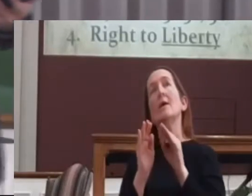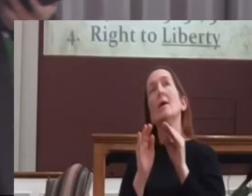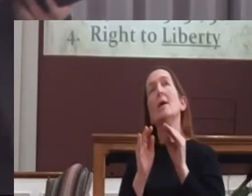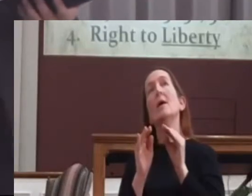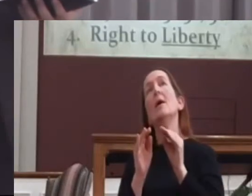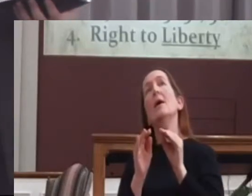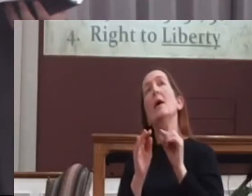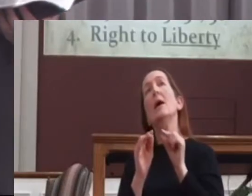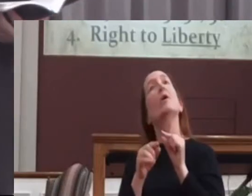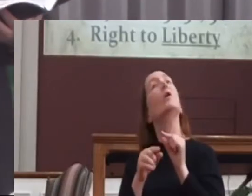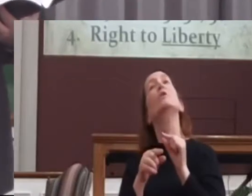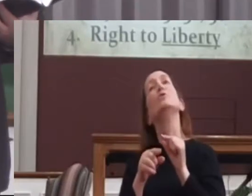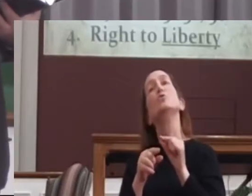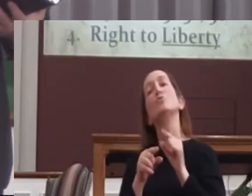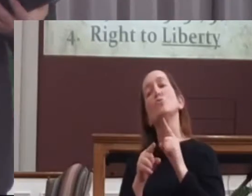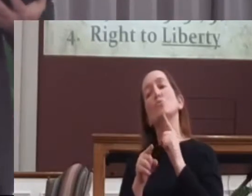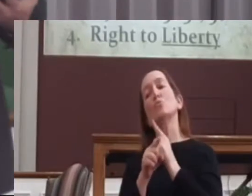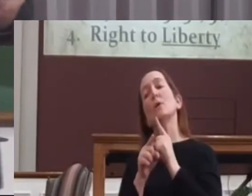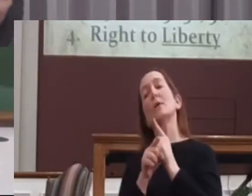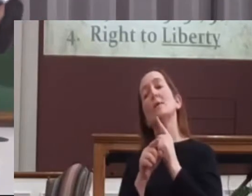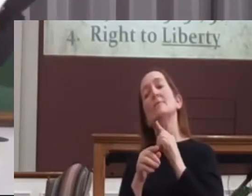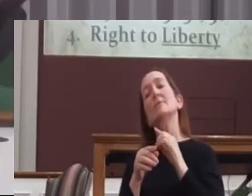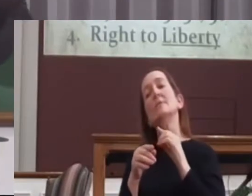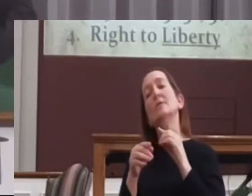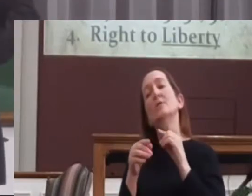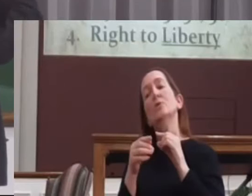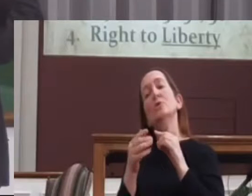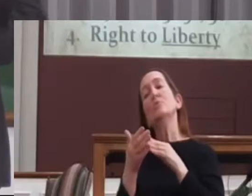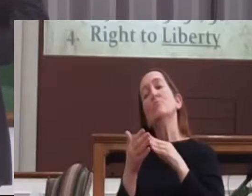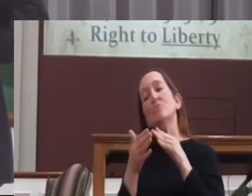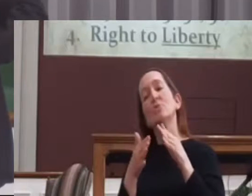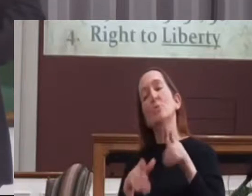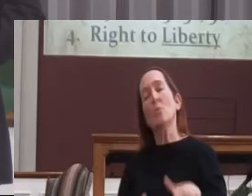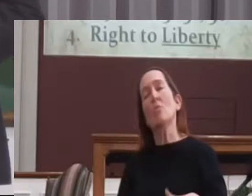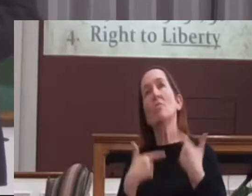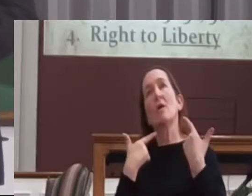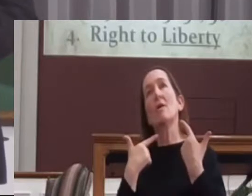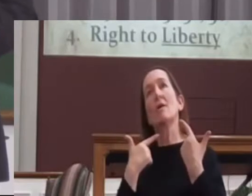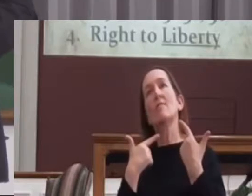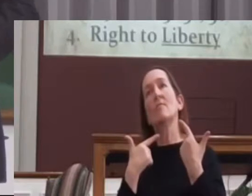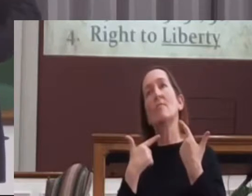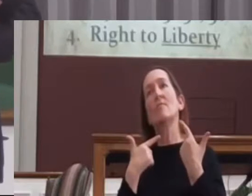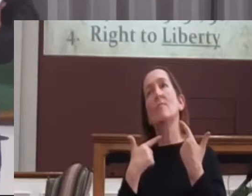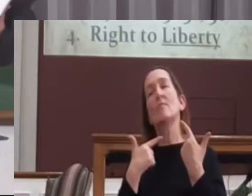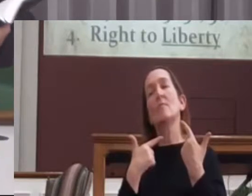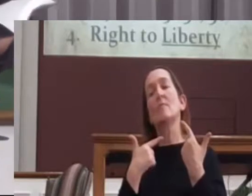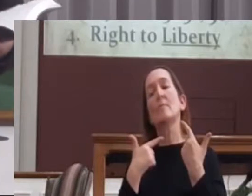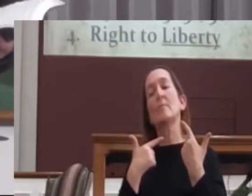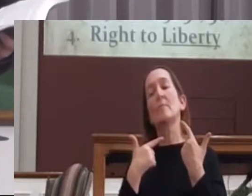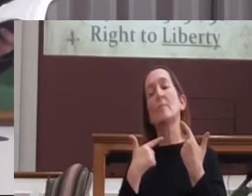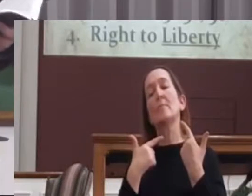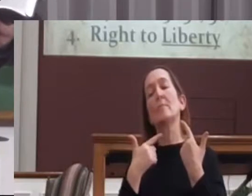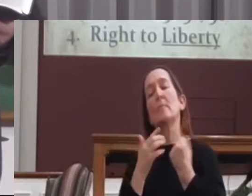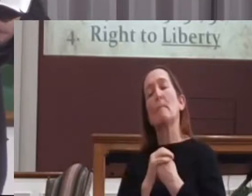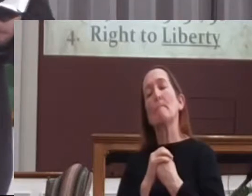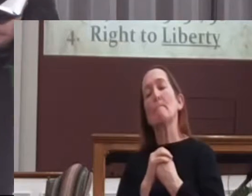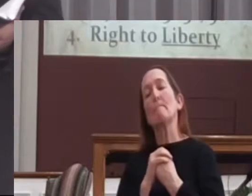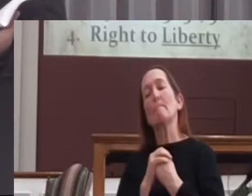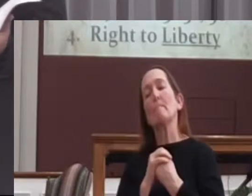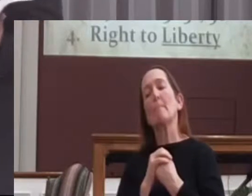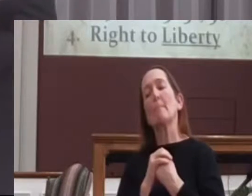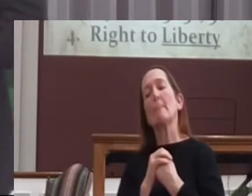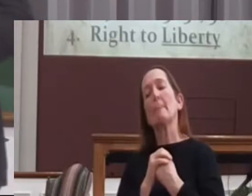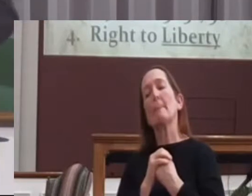course, of life. What does that look like if we were to apply that to our society to find a successful society that God